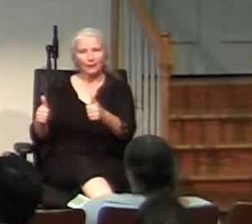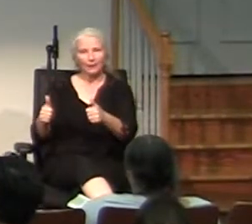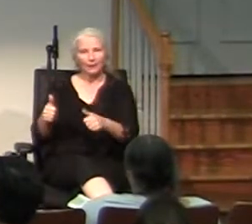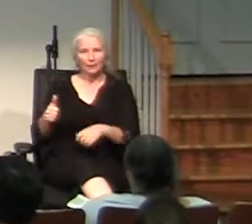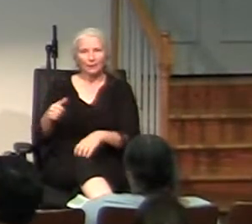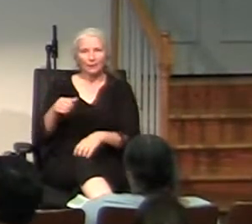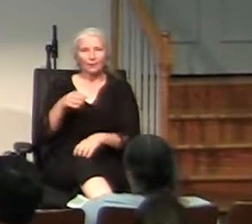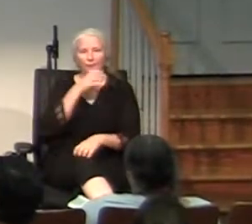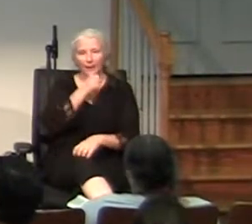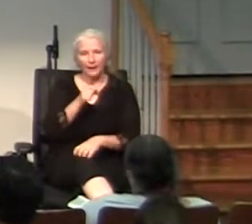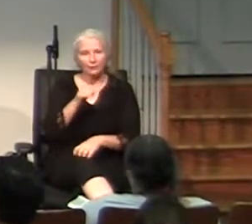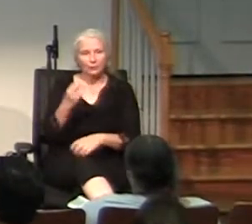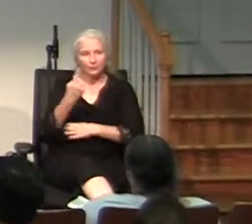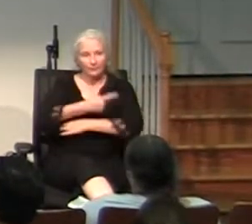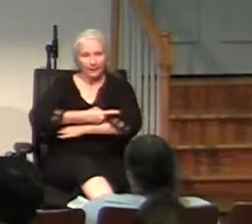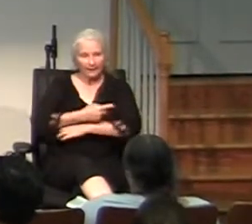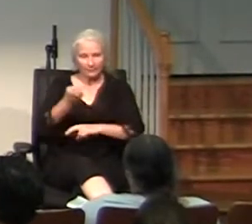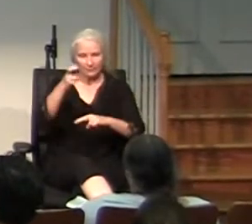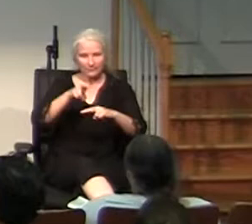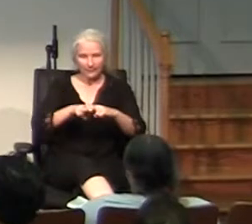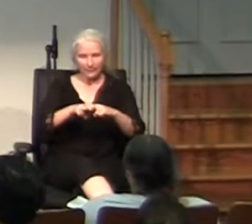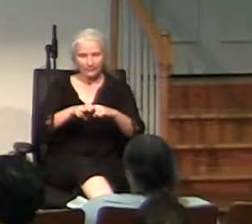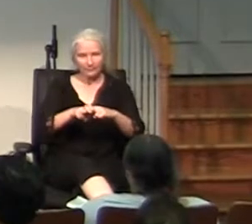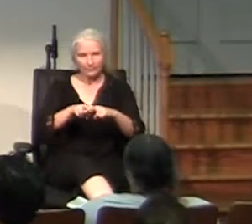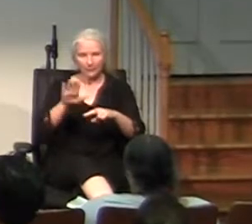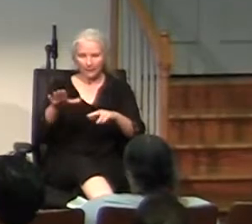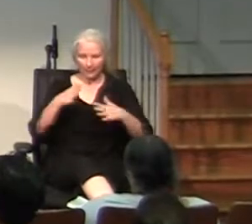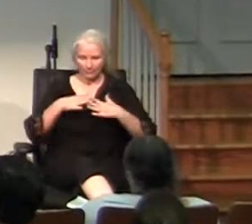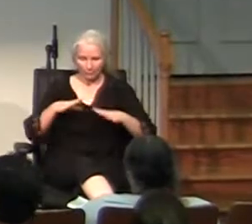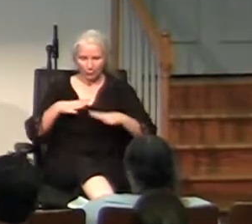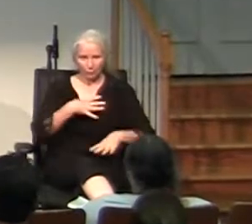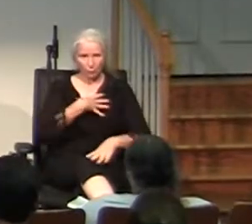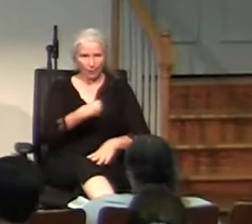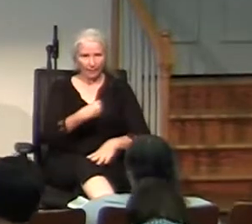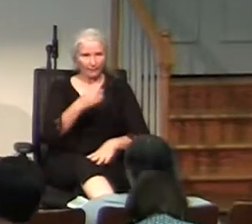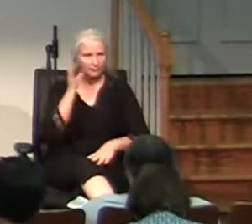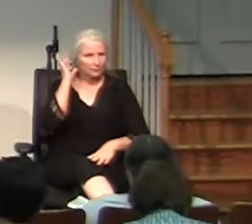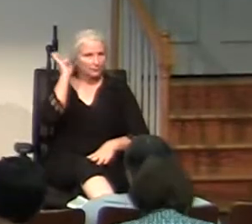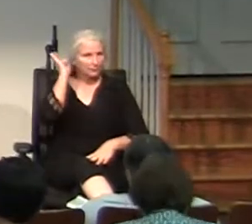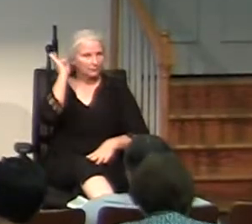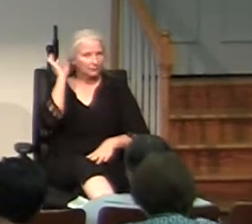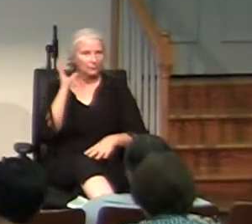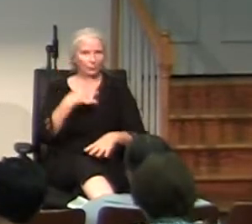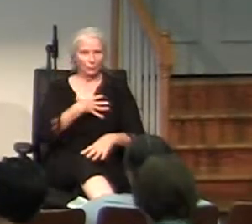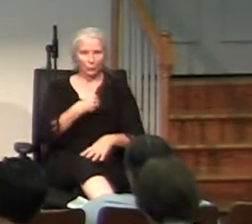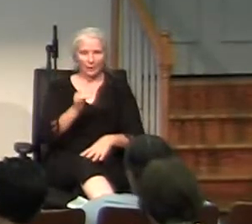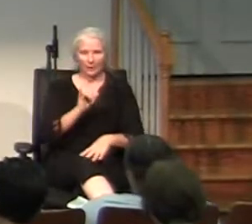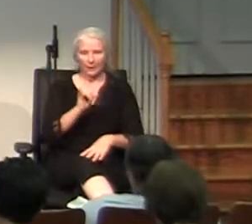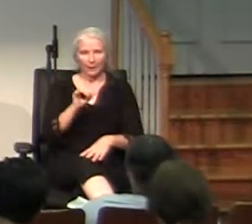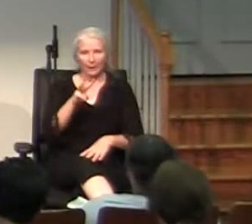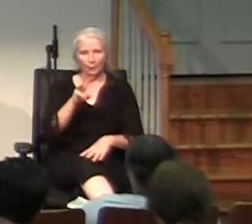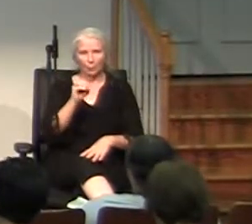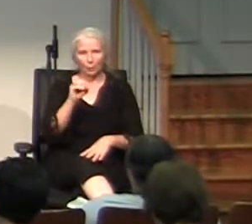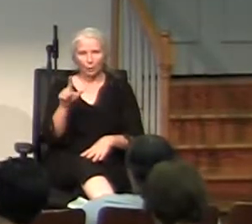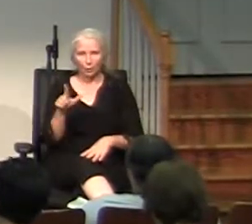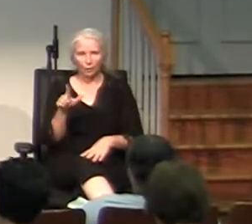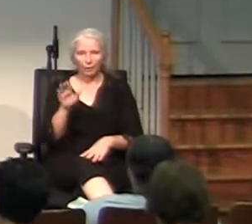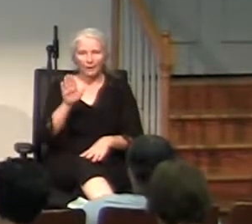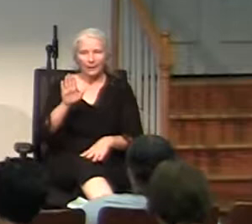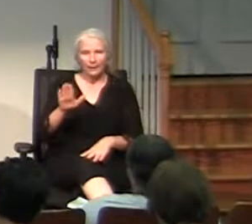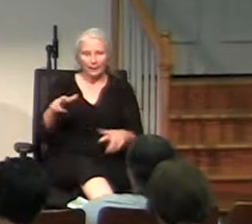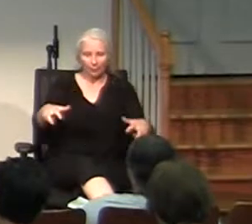seated. His garment was white as snow, and the hair of his head was like wool. His throne was a fiery